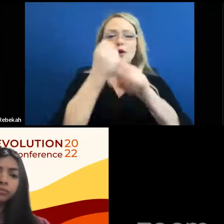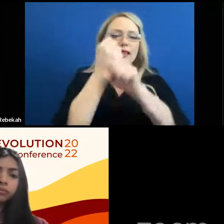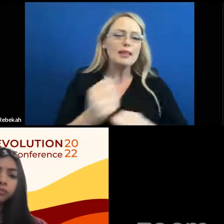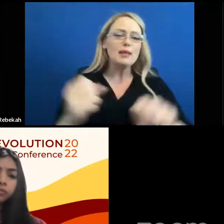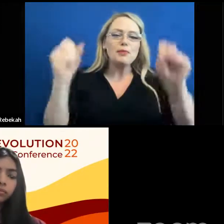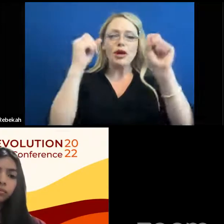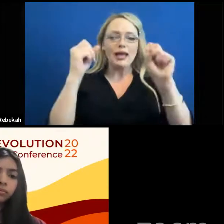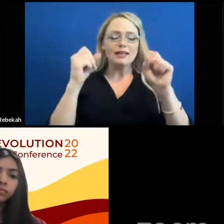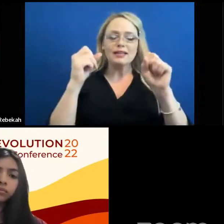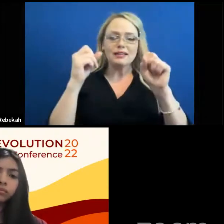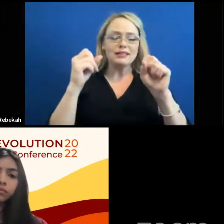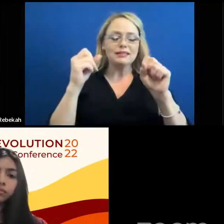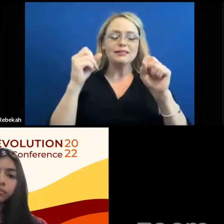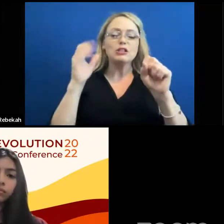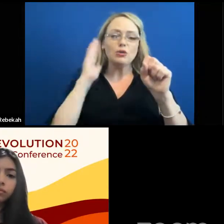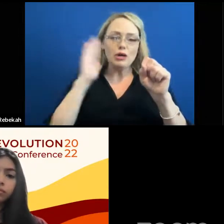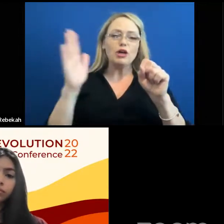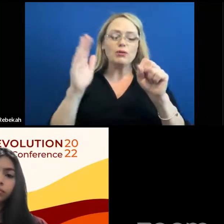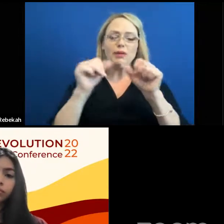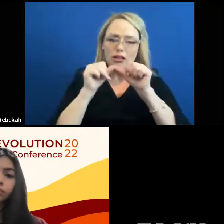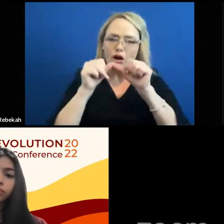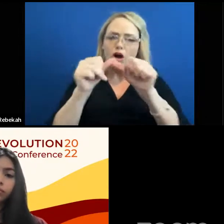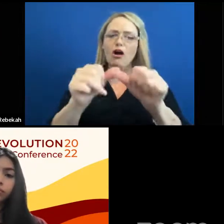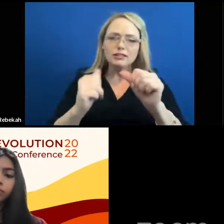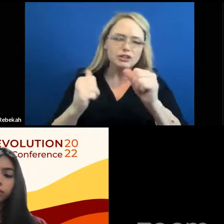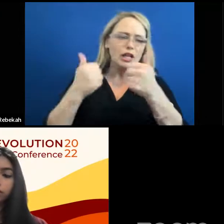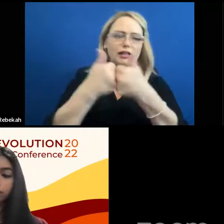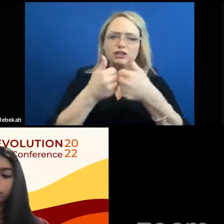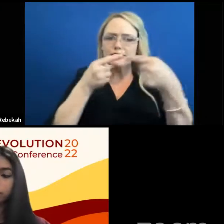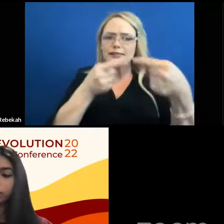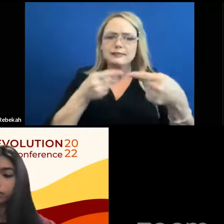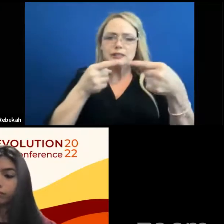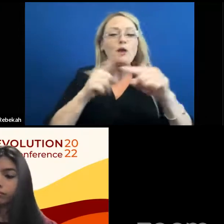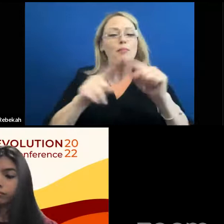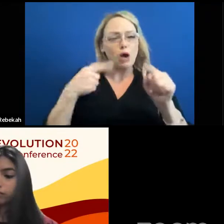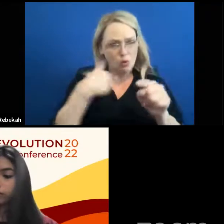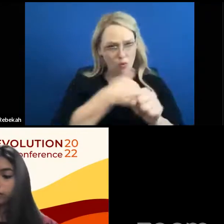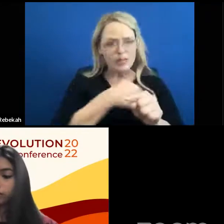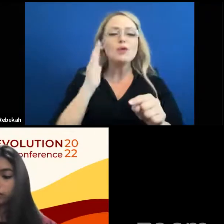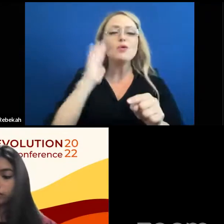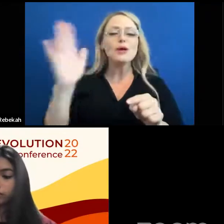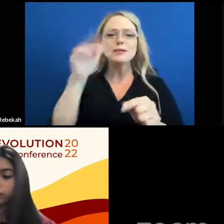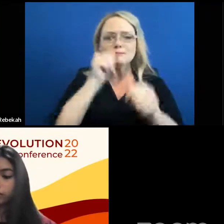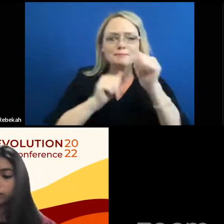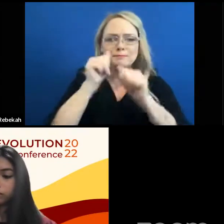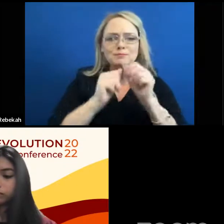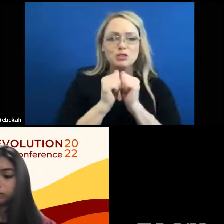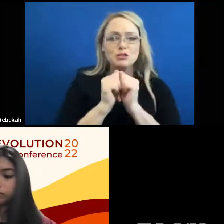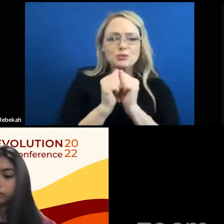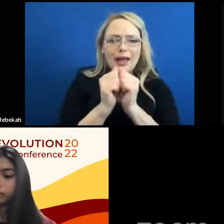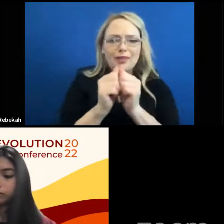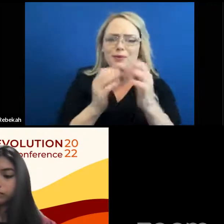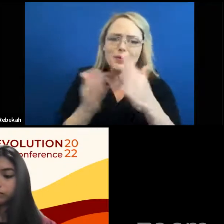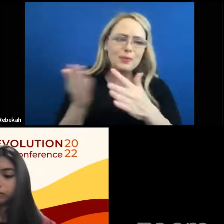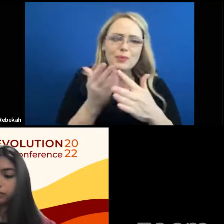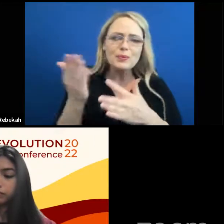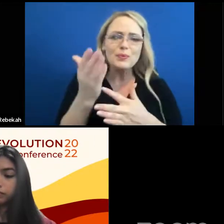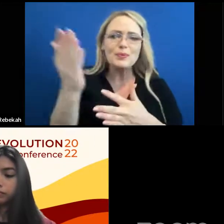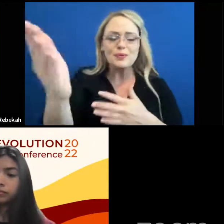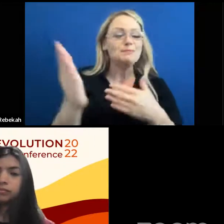is a long and arduous one, but one that we will journey together, that we will journey through together